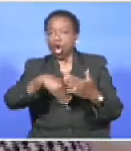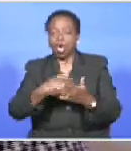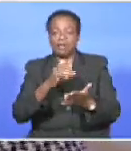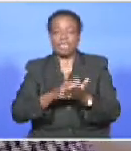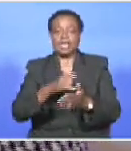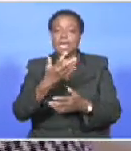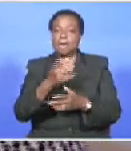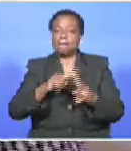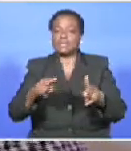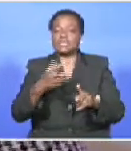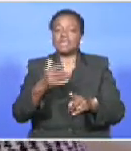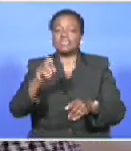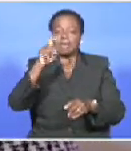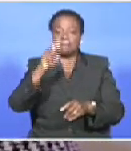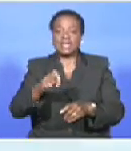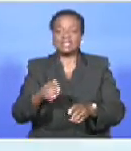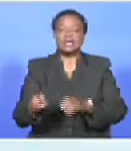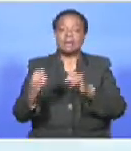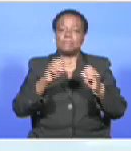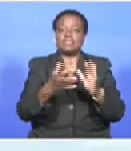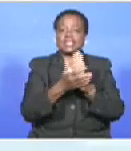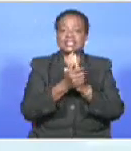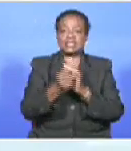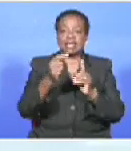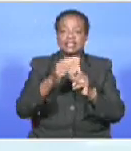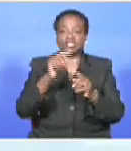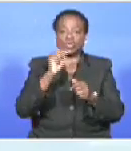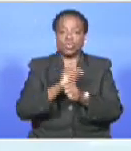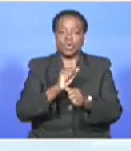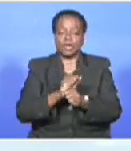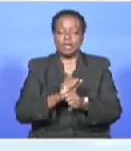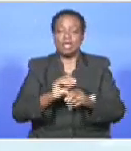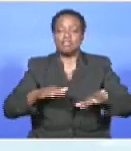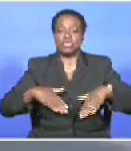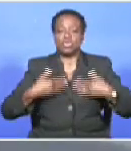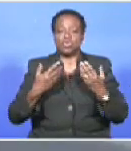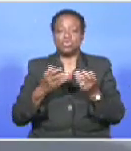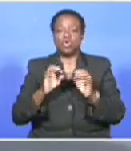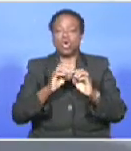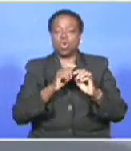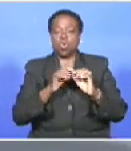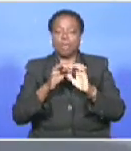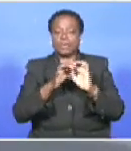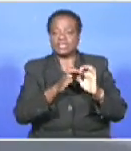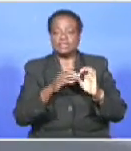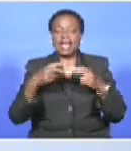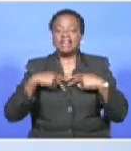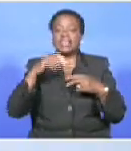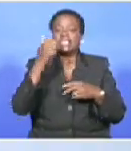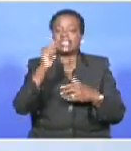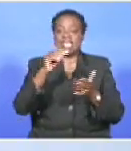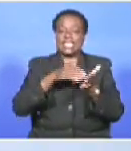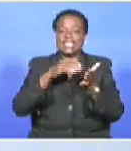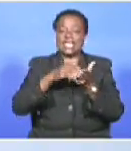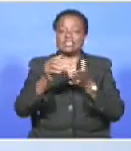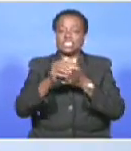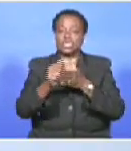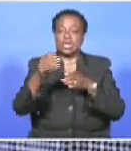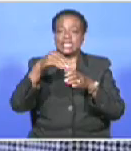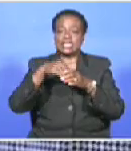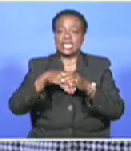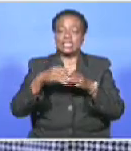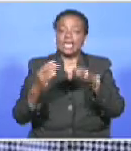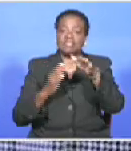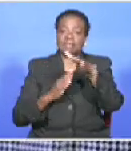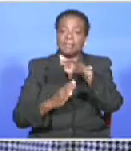but they must put their skills to work. The youth cooperatives already have $10,000 in the bank with a net profit of